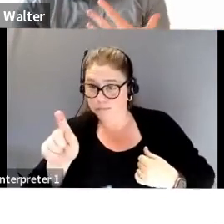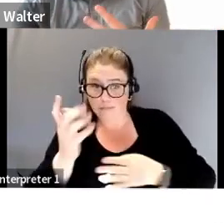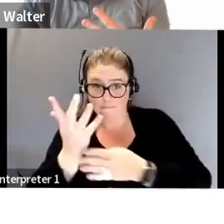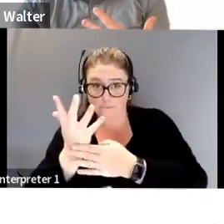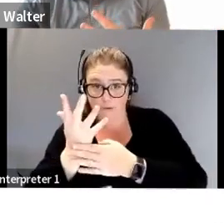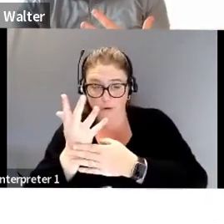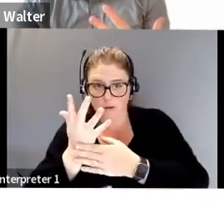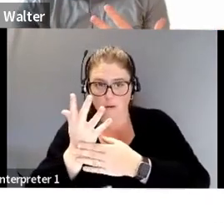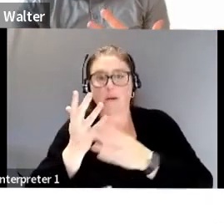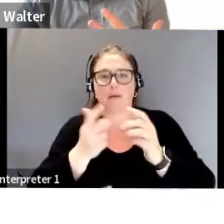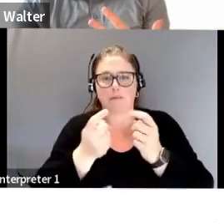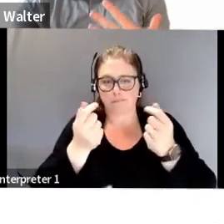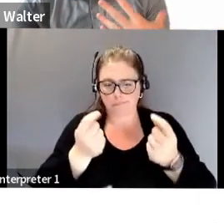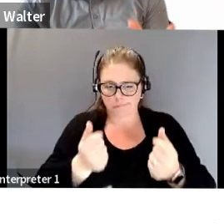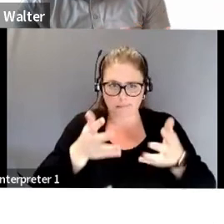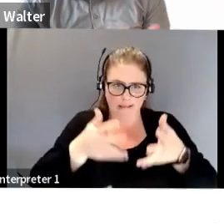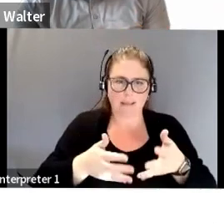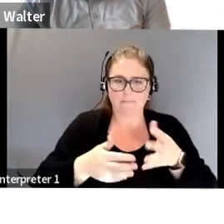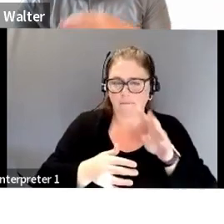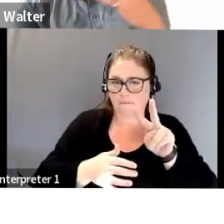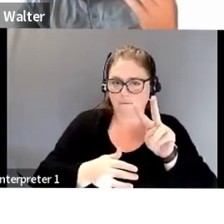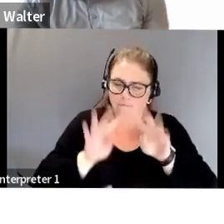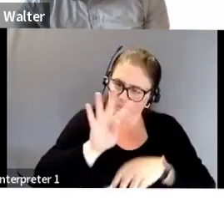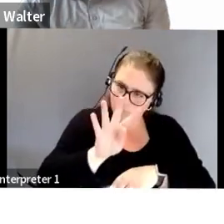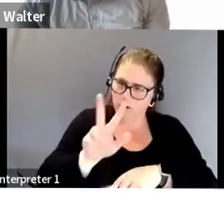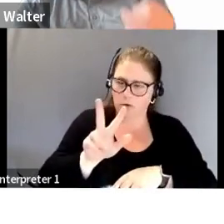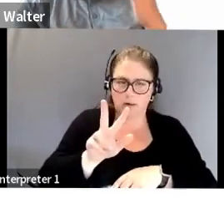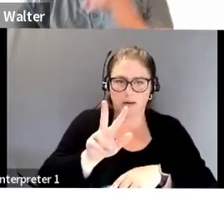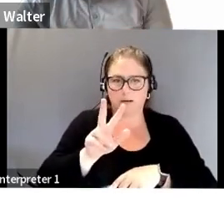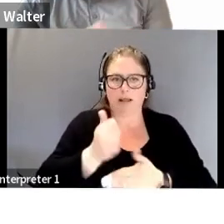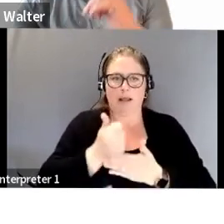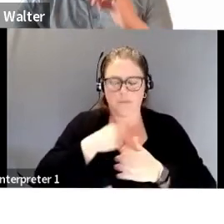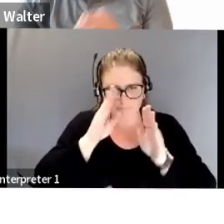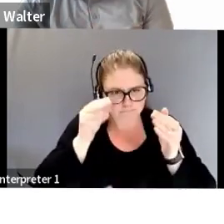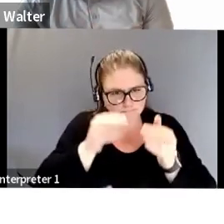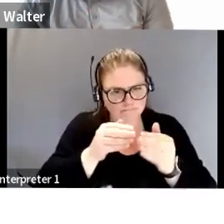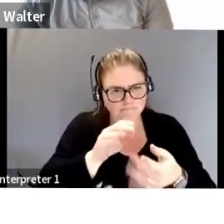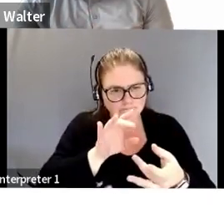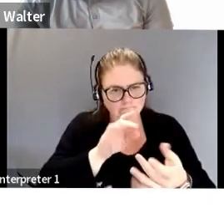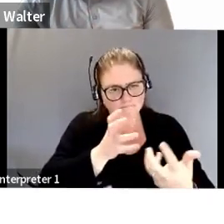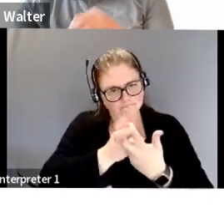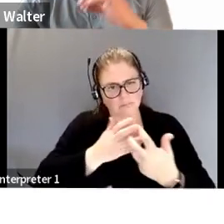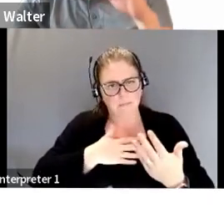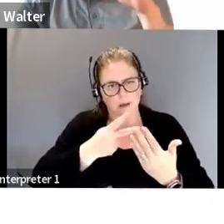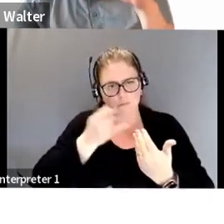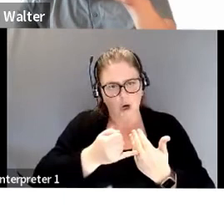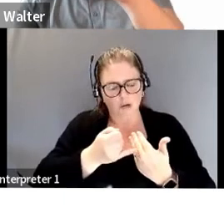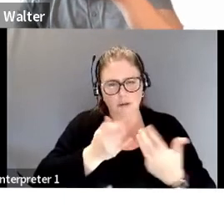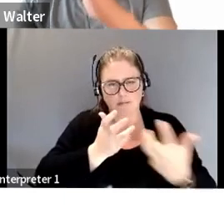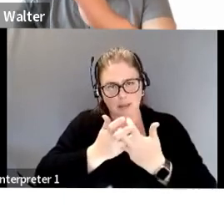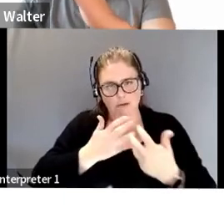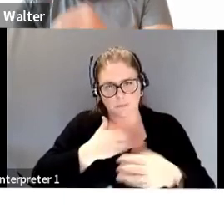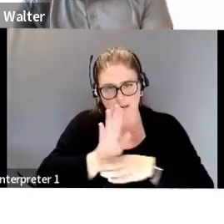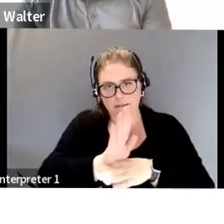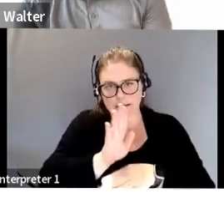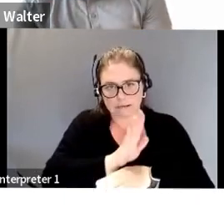can really focus on those that are specific to my project and my business. Now,